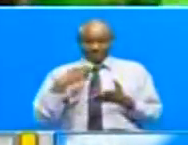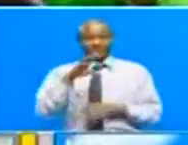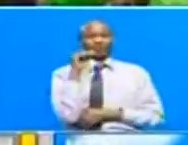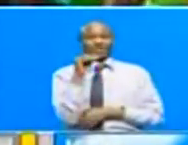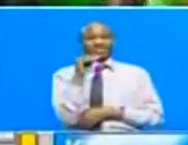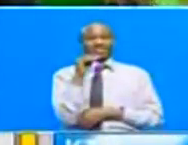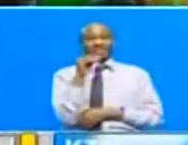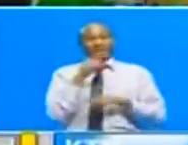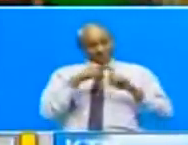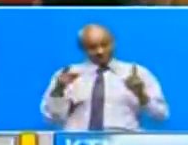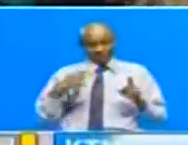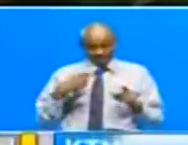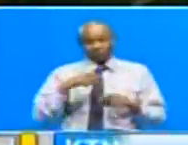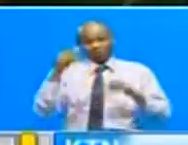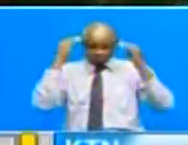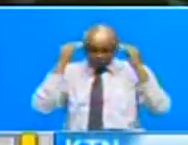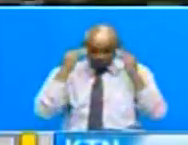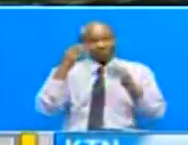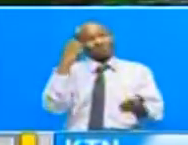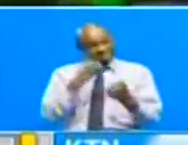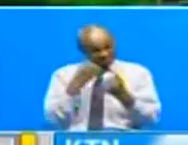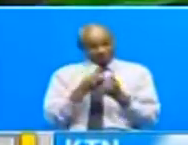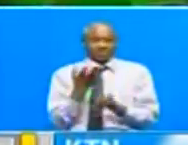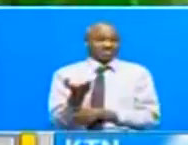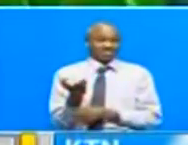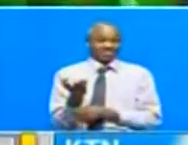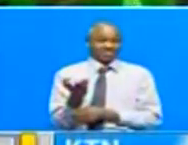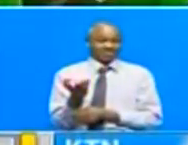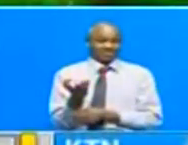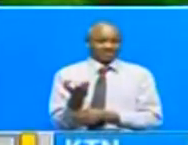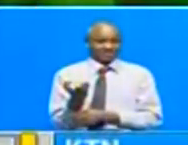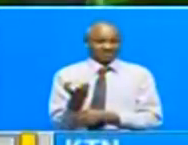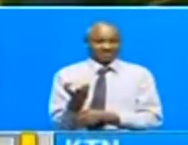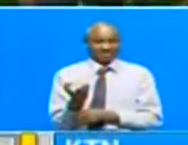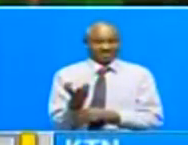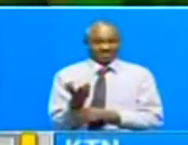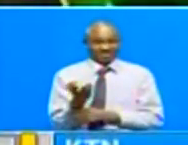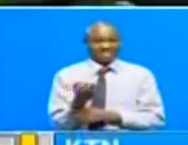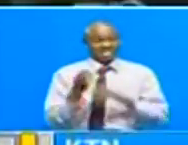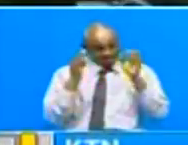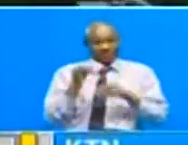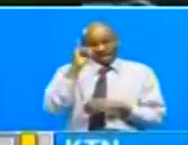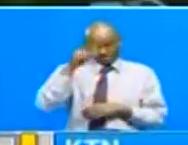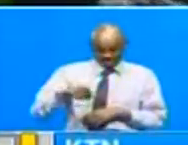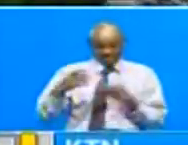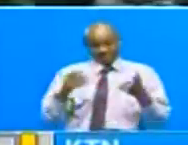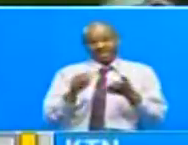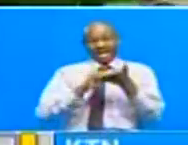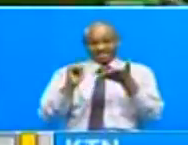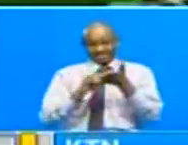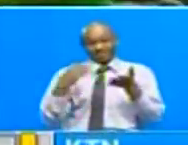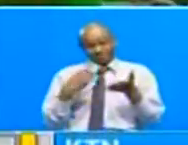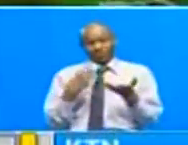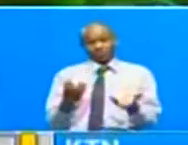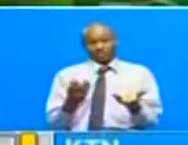but then now when you get into the court, it will be very difficult in a way. But even if the IP address, for example, that was used,